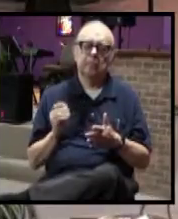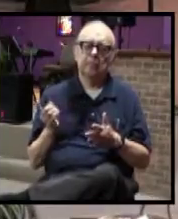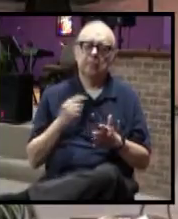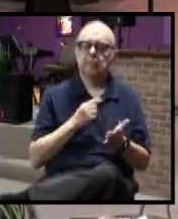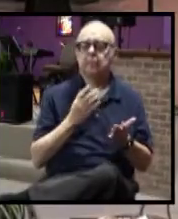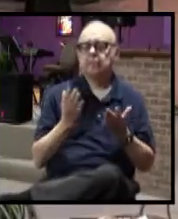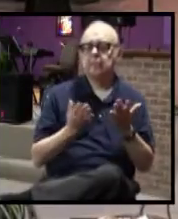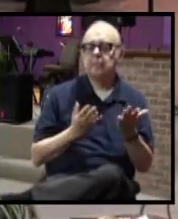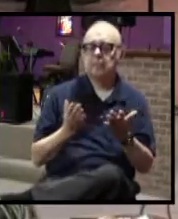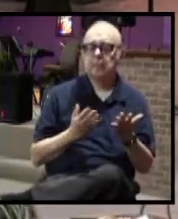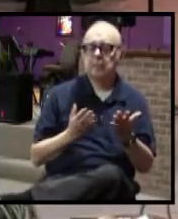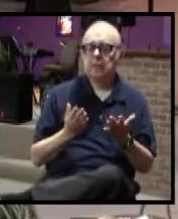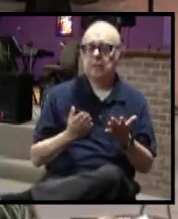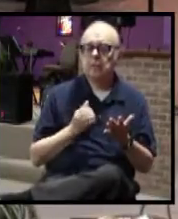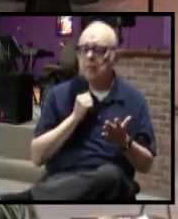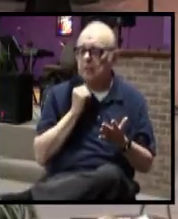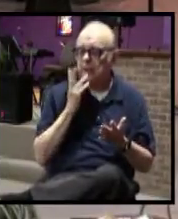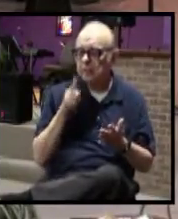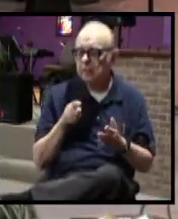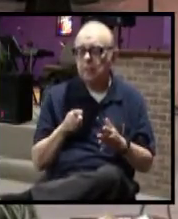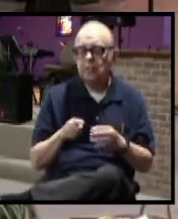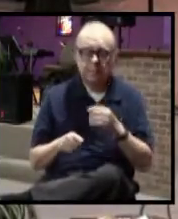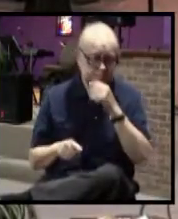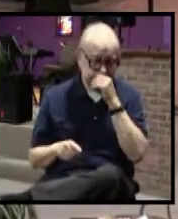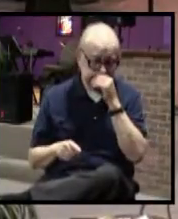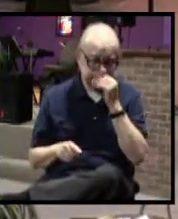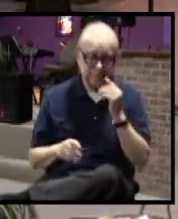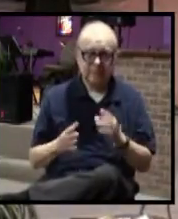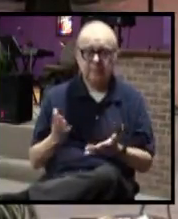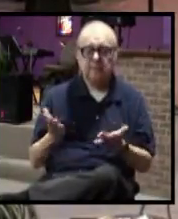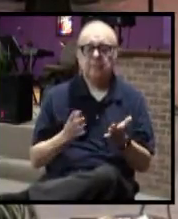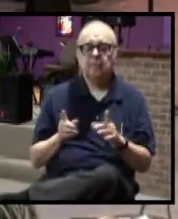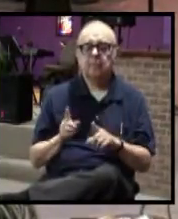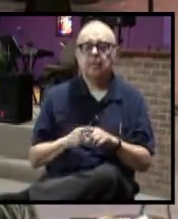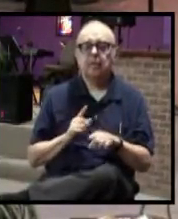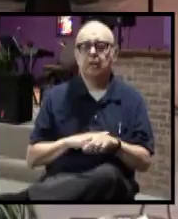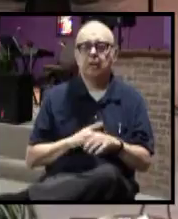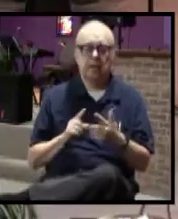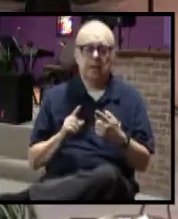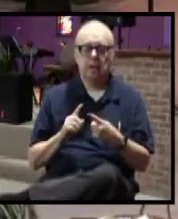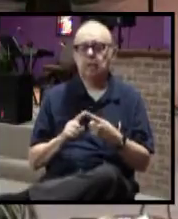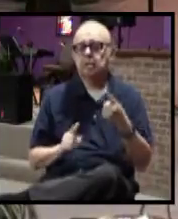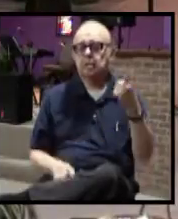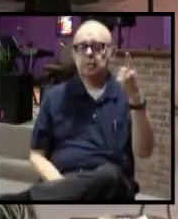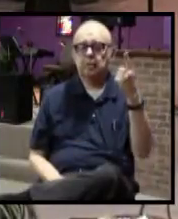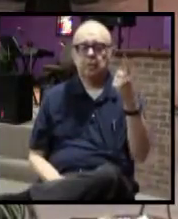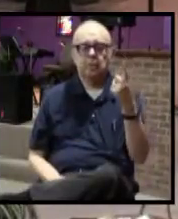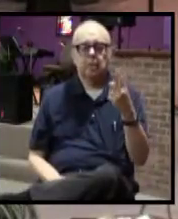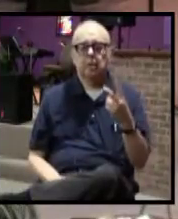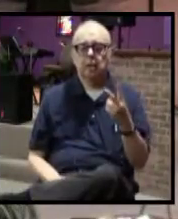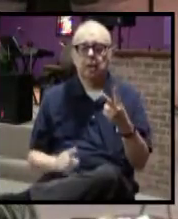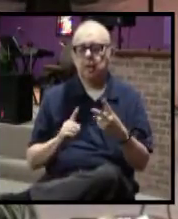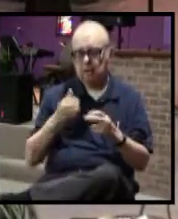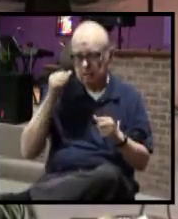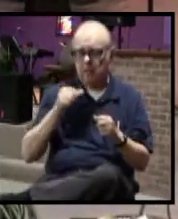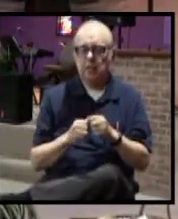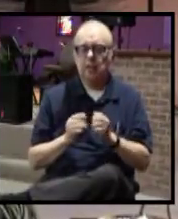Let's find out when he's coming to services. So I won't have to be there to serve at the same time. That was number one.